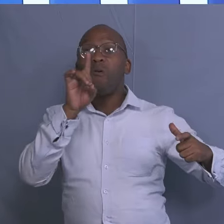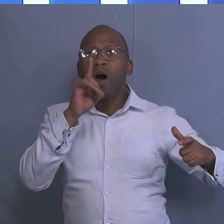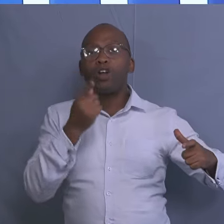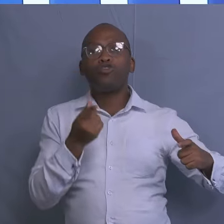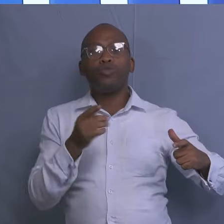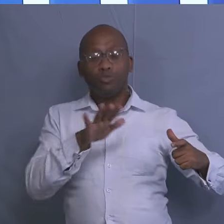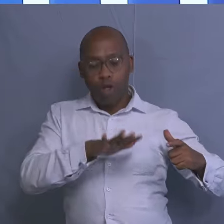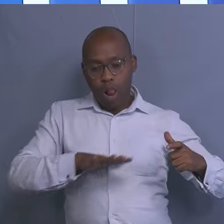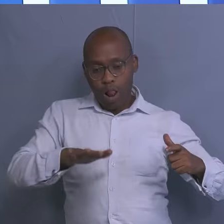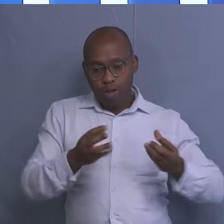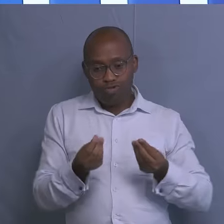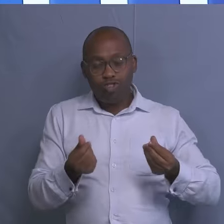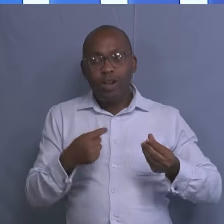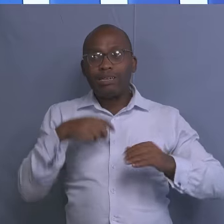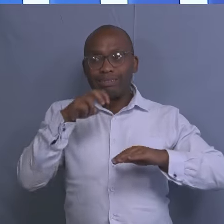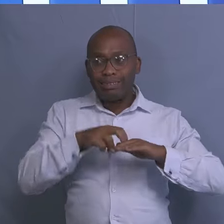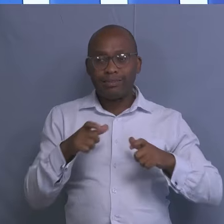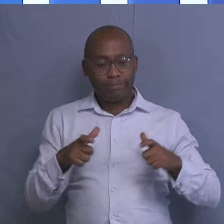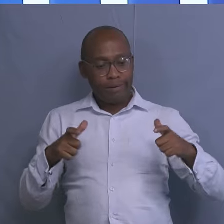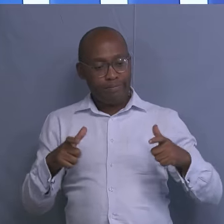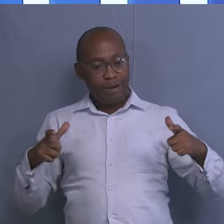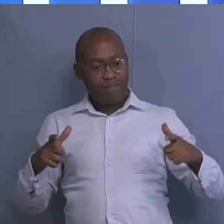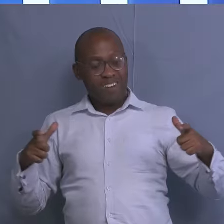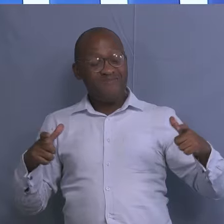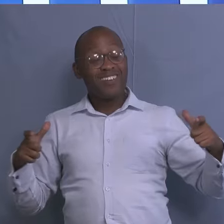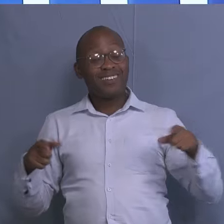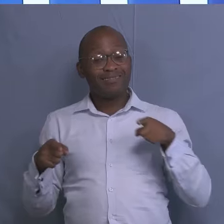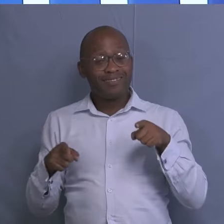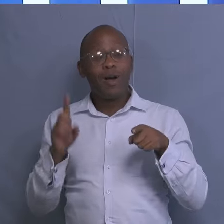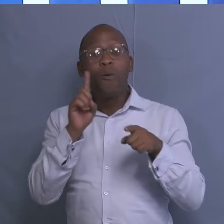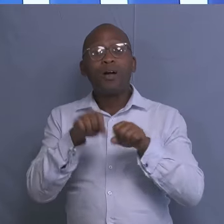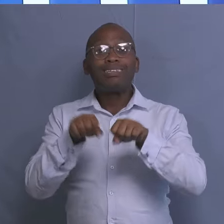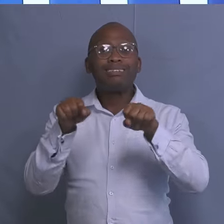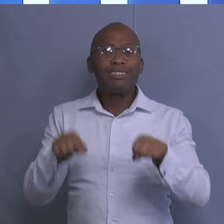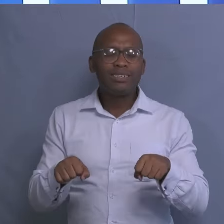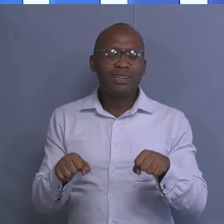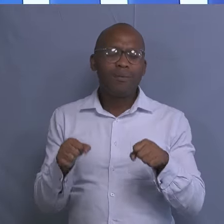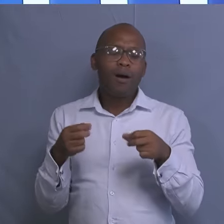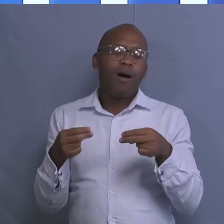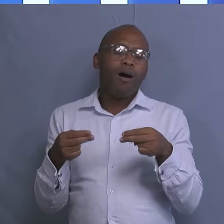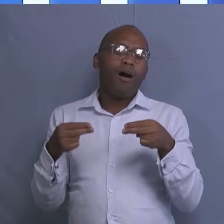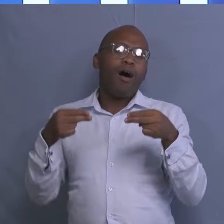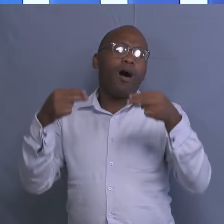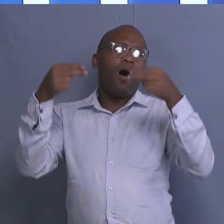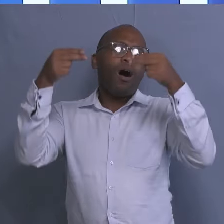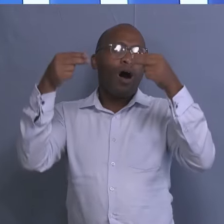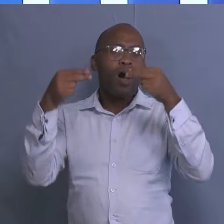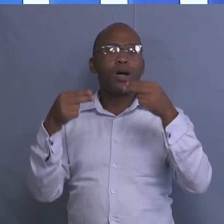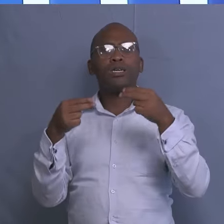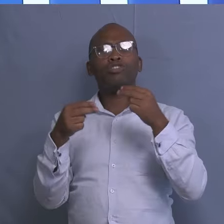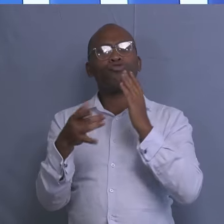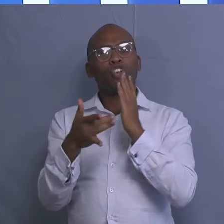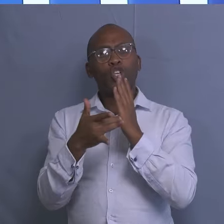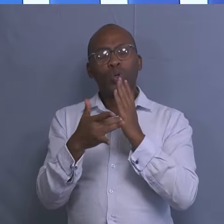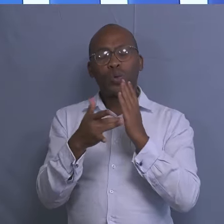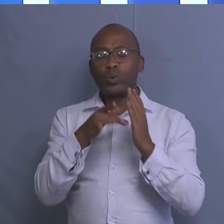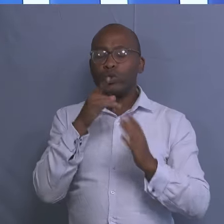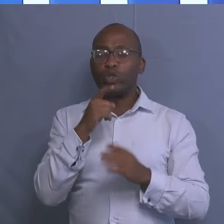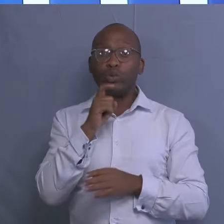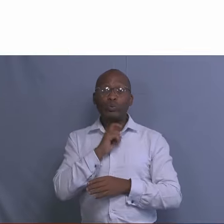resources. And this system is highly mechanized. It's highly